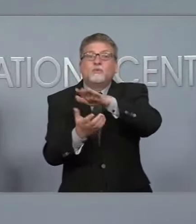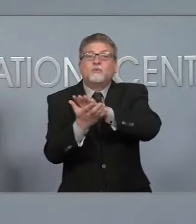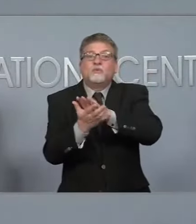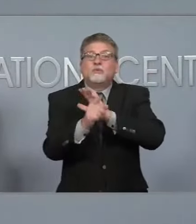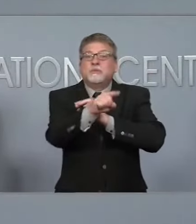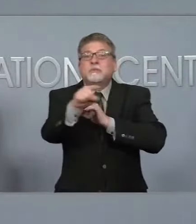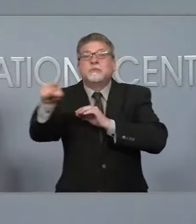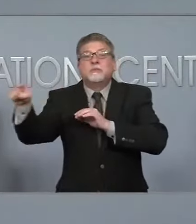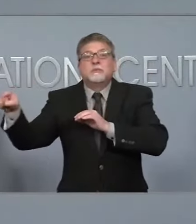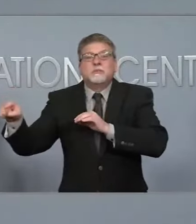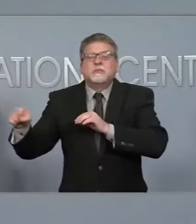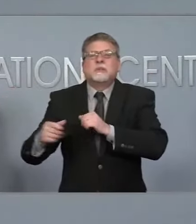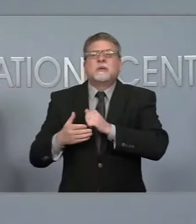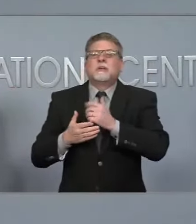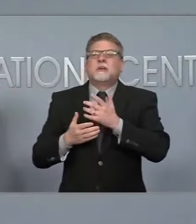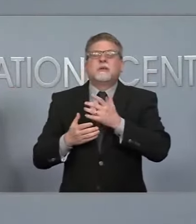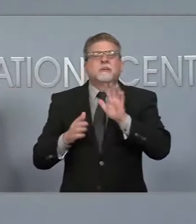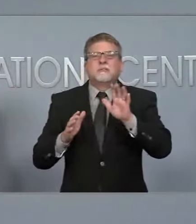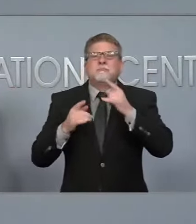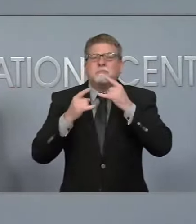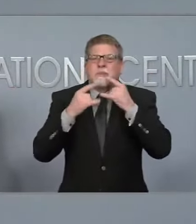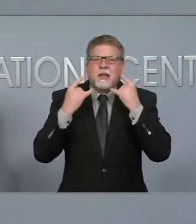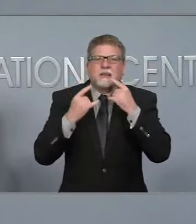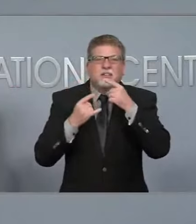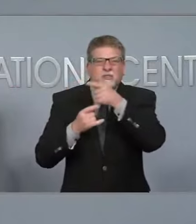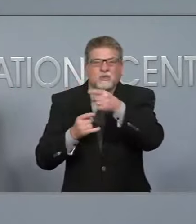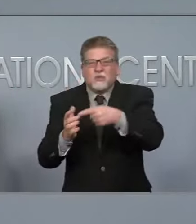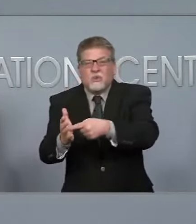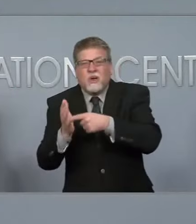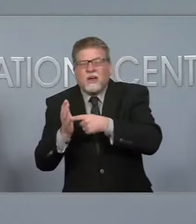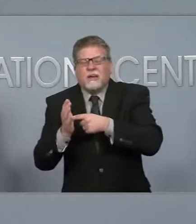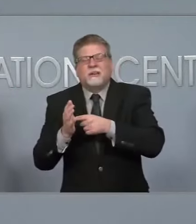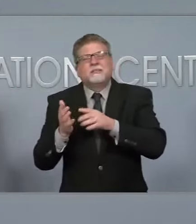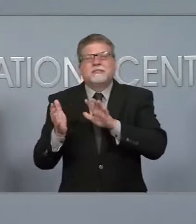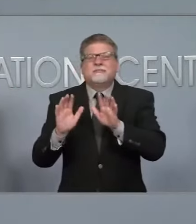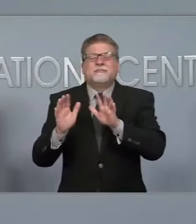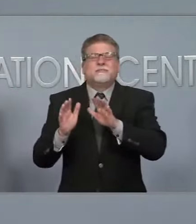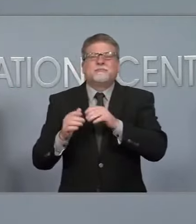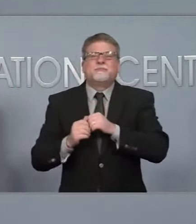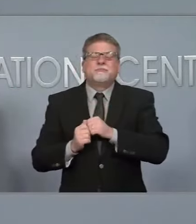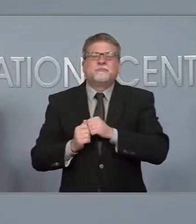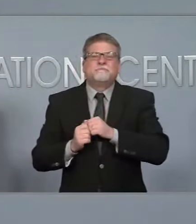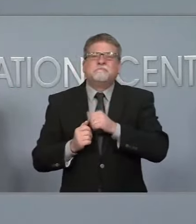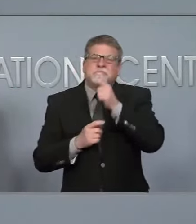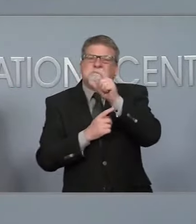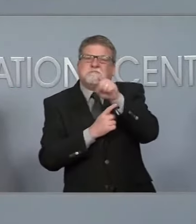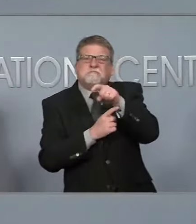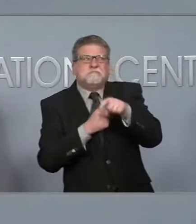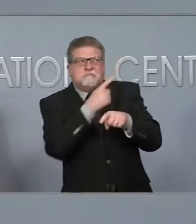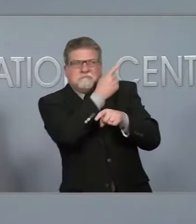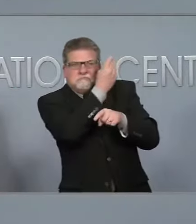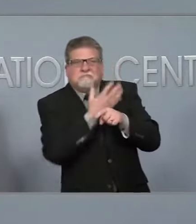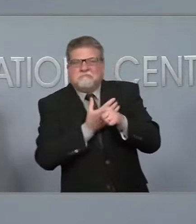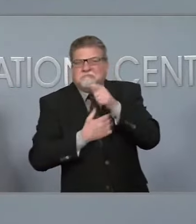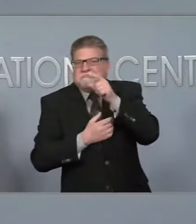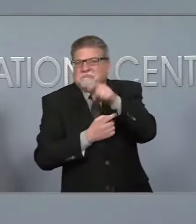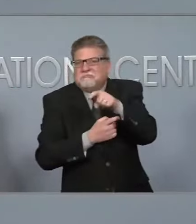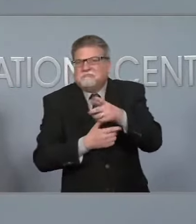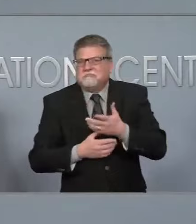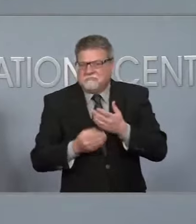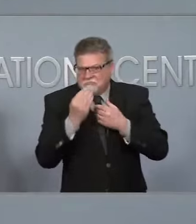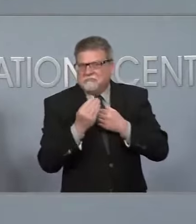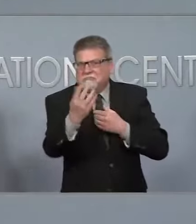help us refocus on learning and getting our schools where we want them to be.